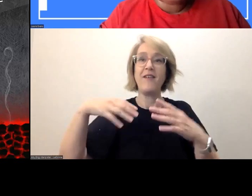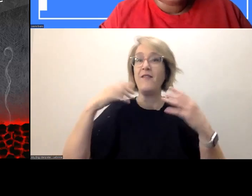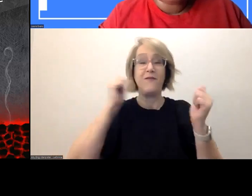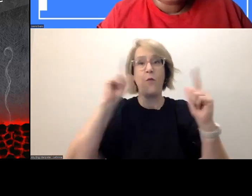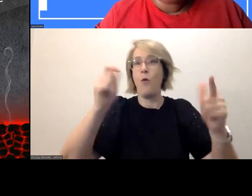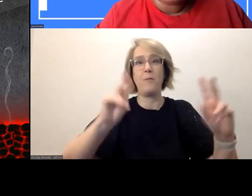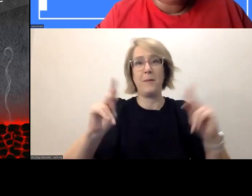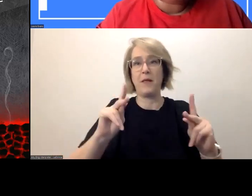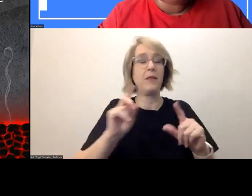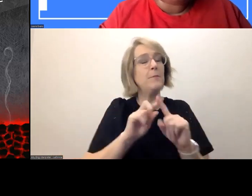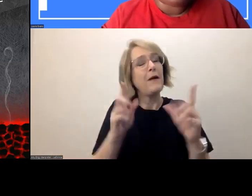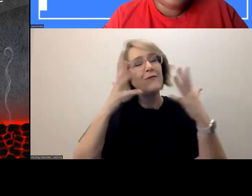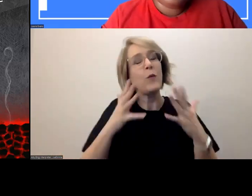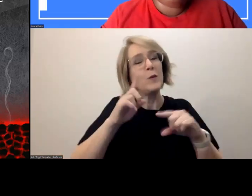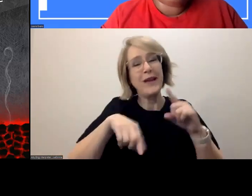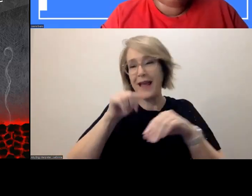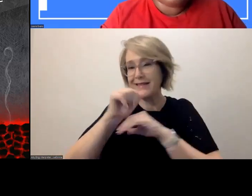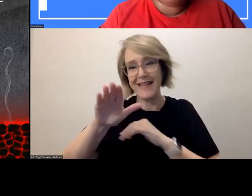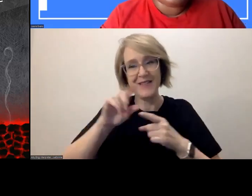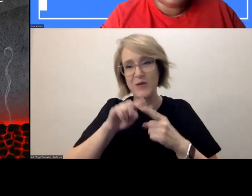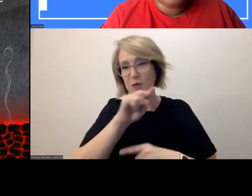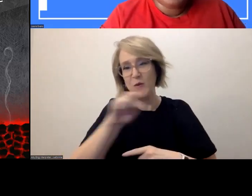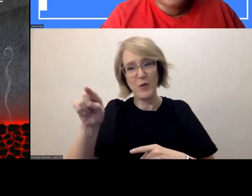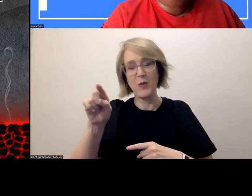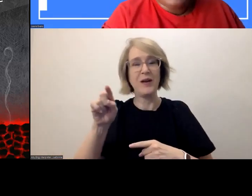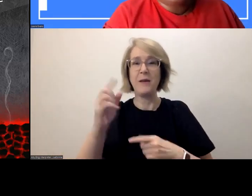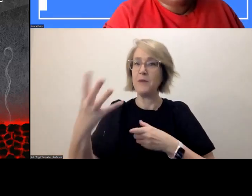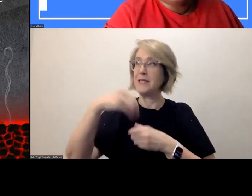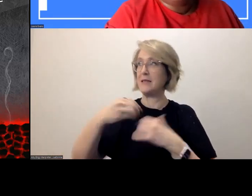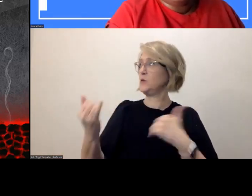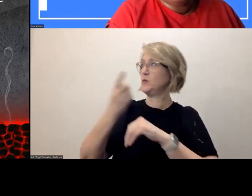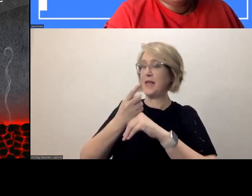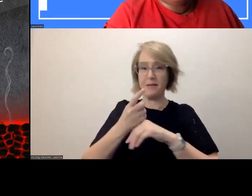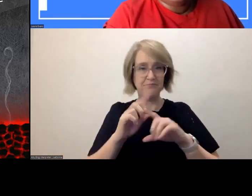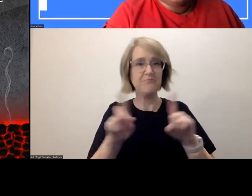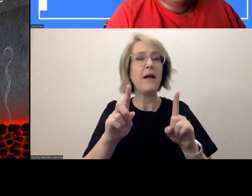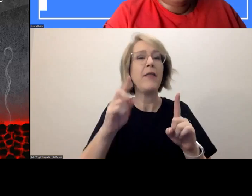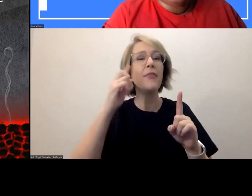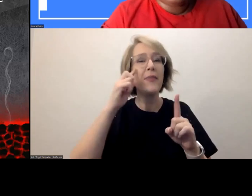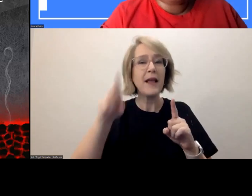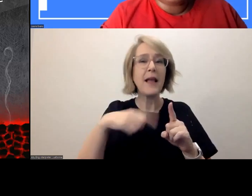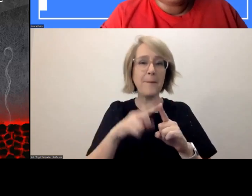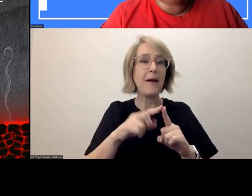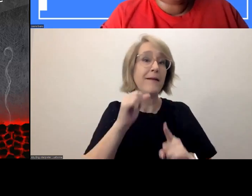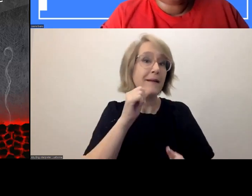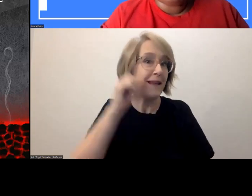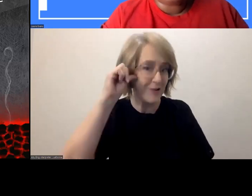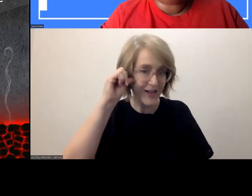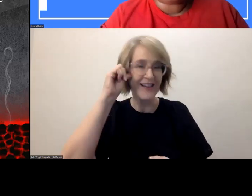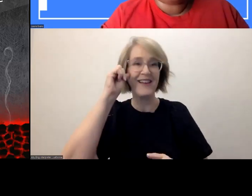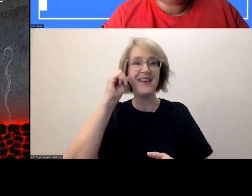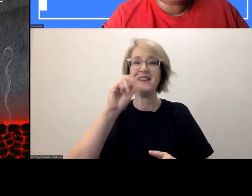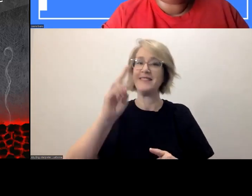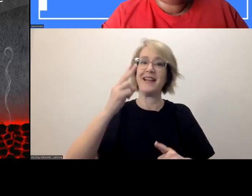everyone, unfortunately we can't send it out to you for participating in this one. But as we think about yesterday being the anniversary, the second